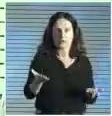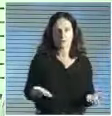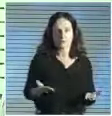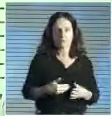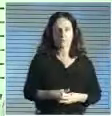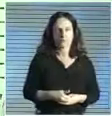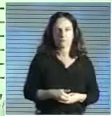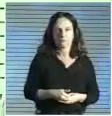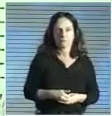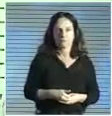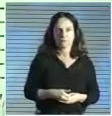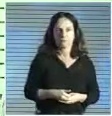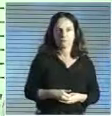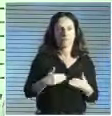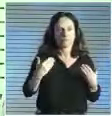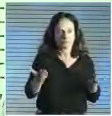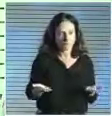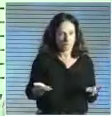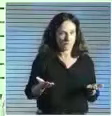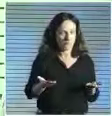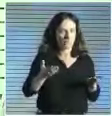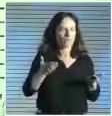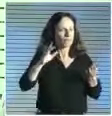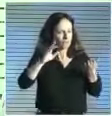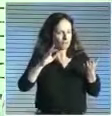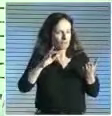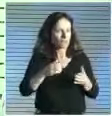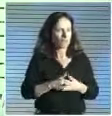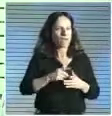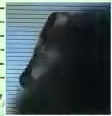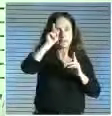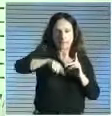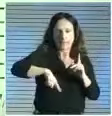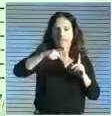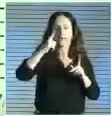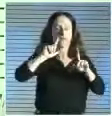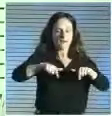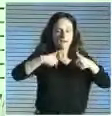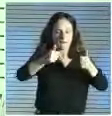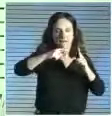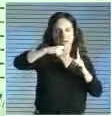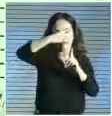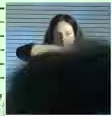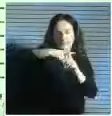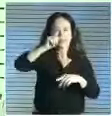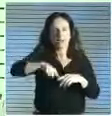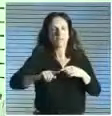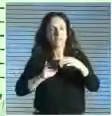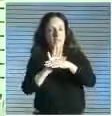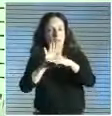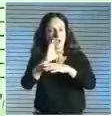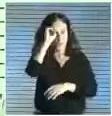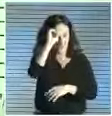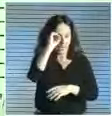also a waste measurement methodology. There's a net zero methodology that we all defined, not as Radisson, but together